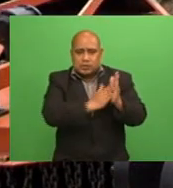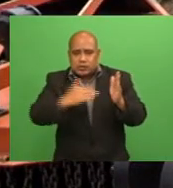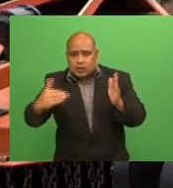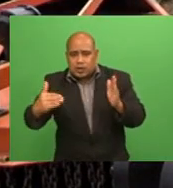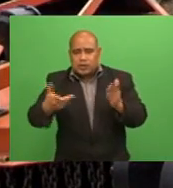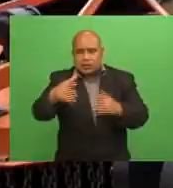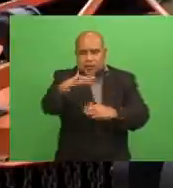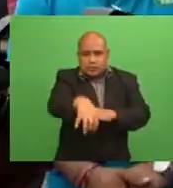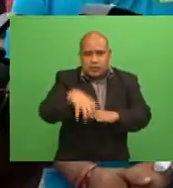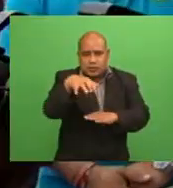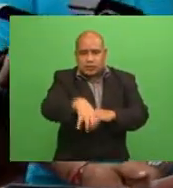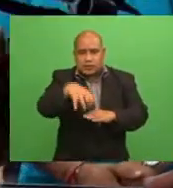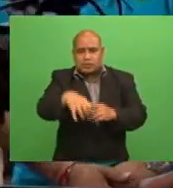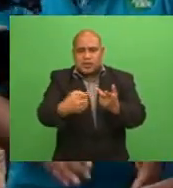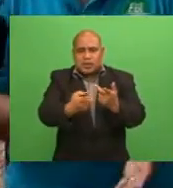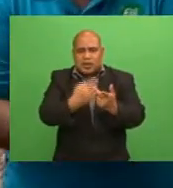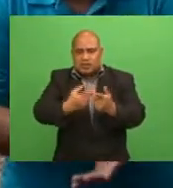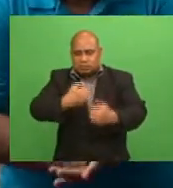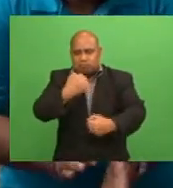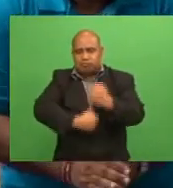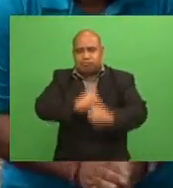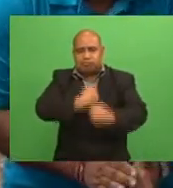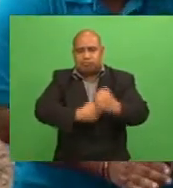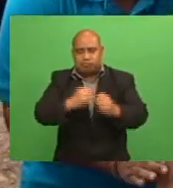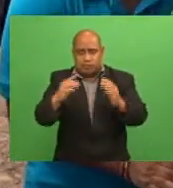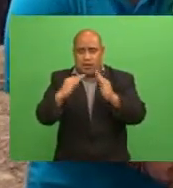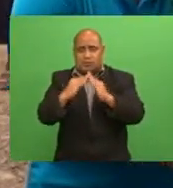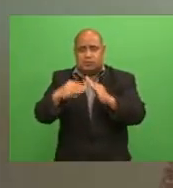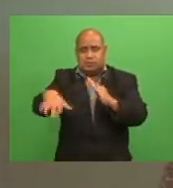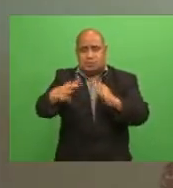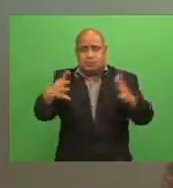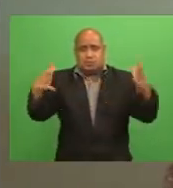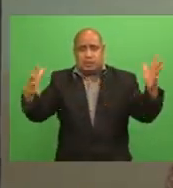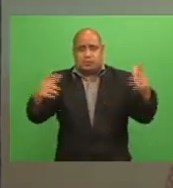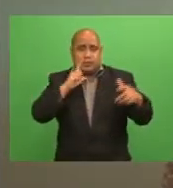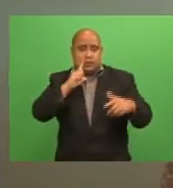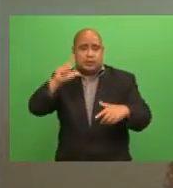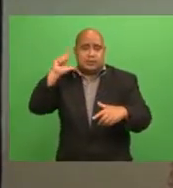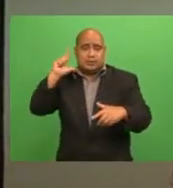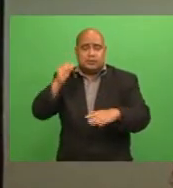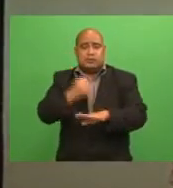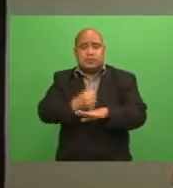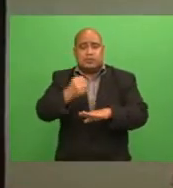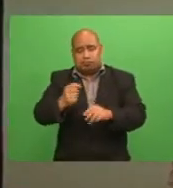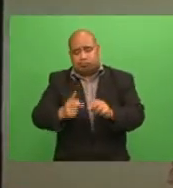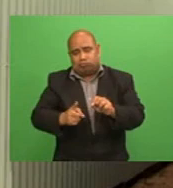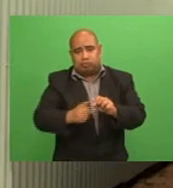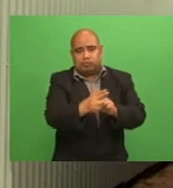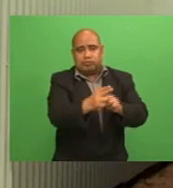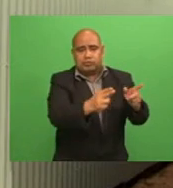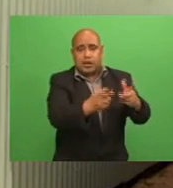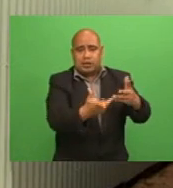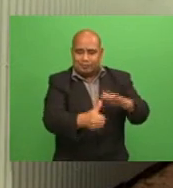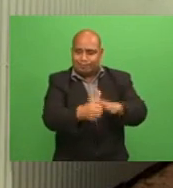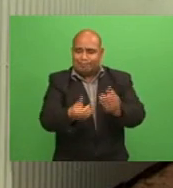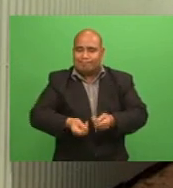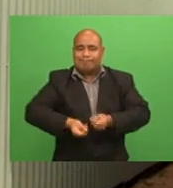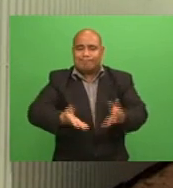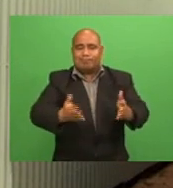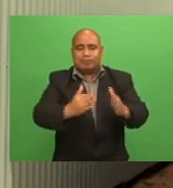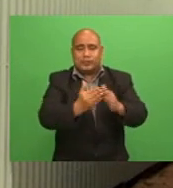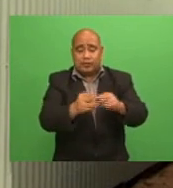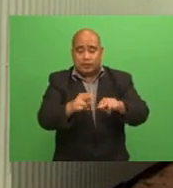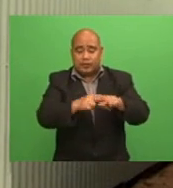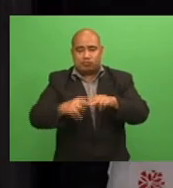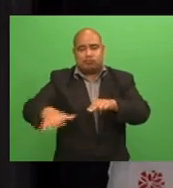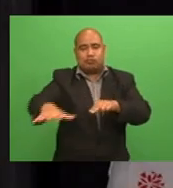a warehouse. Yesterday, government has made it easier for them to access services of the Fiji Rice Limited by funding for a new